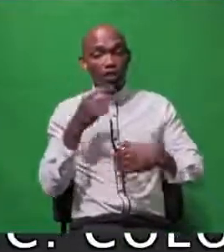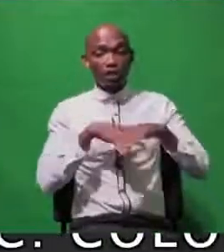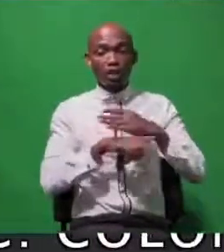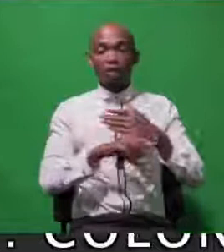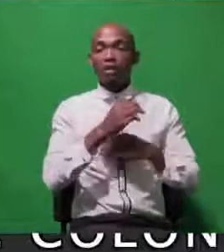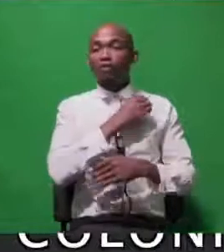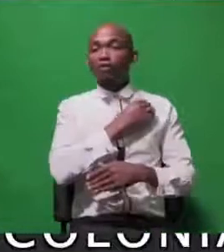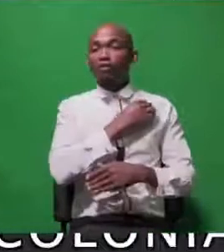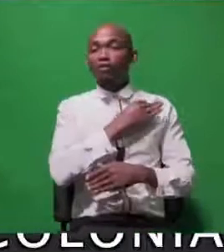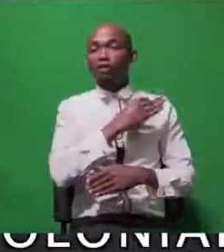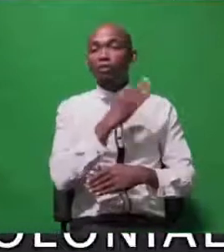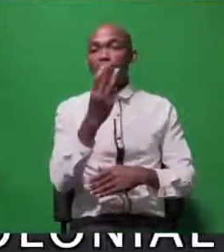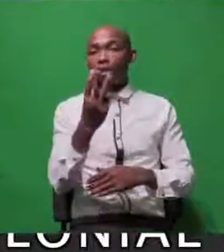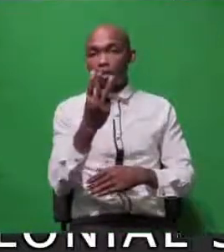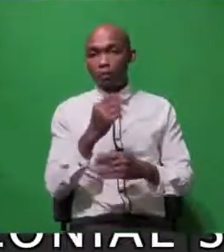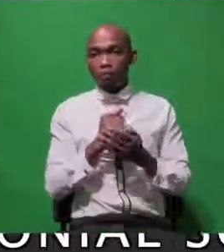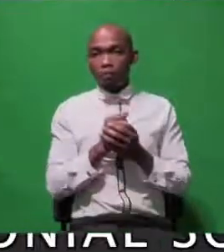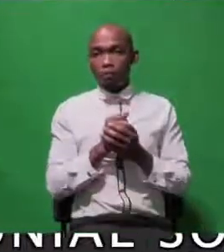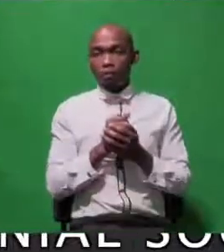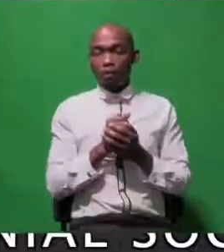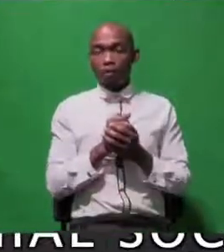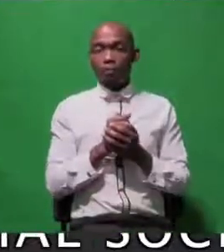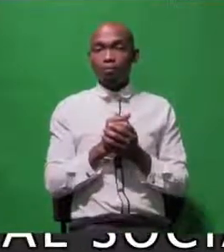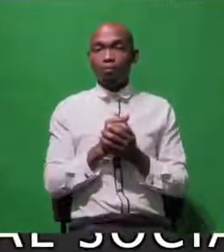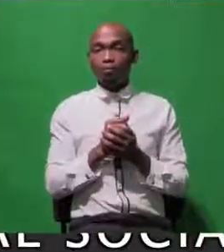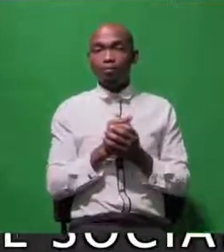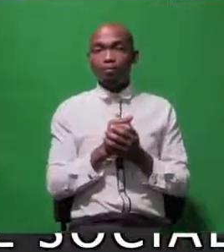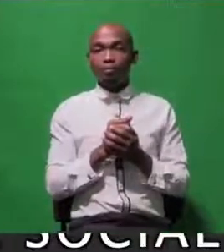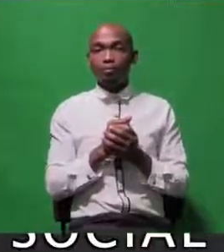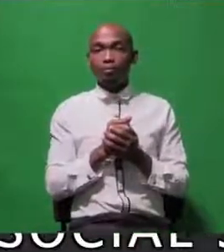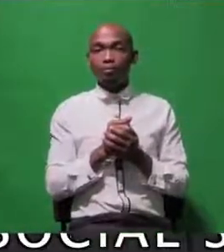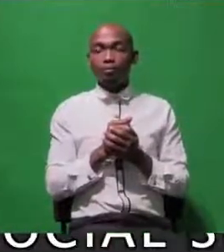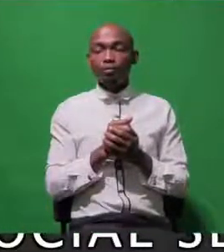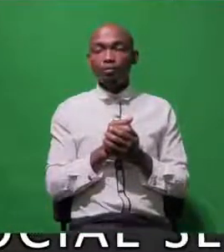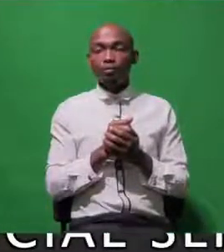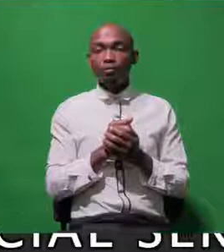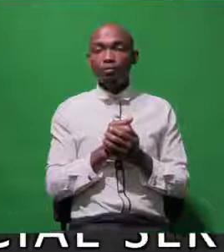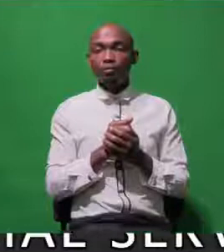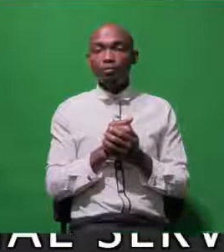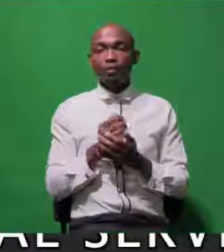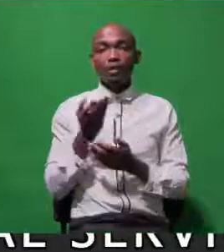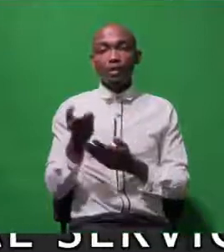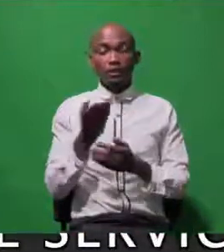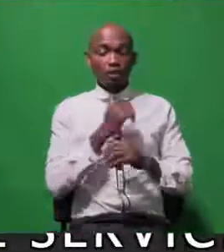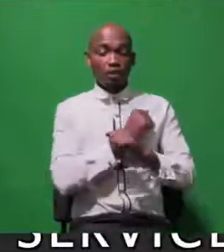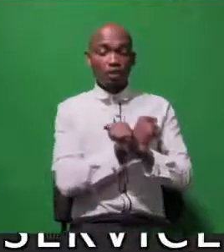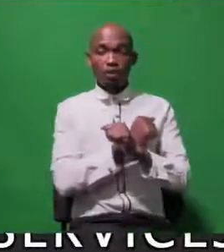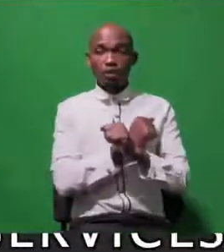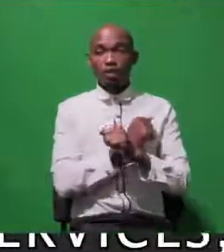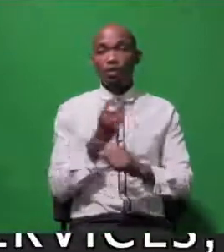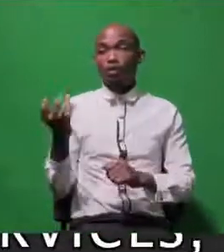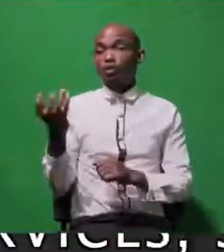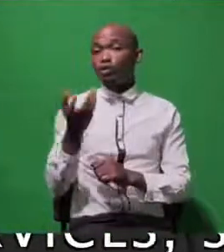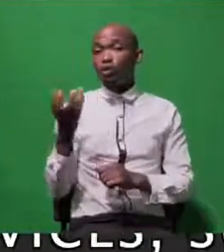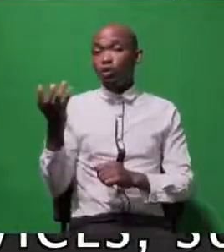3. Colonial social services is the fourth topic of history